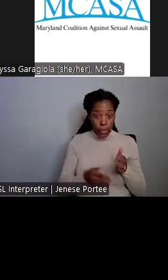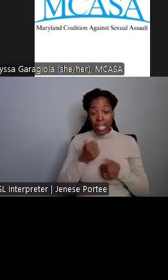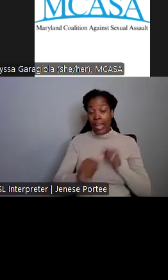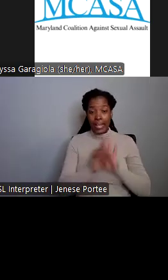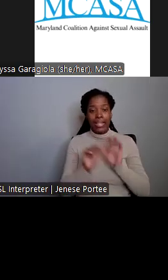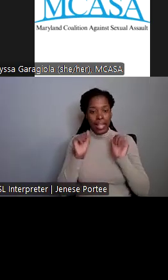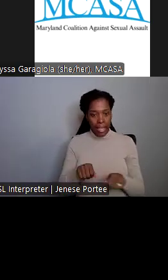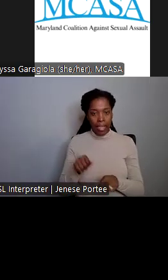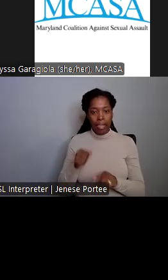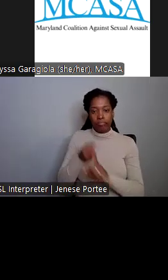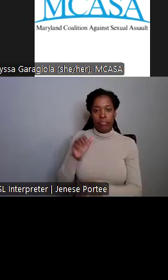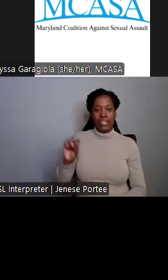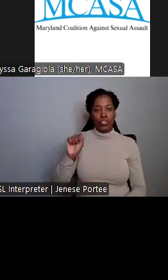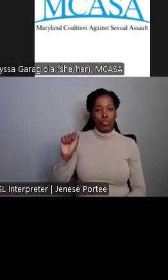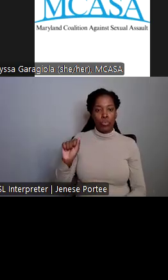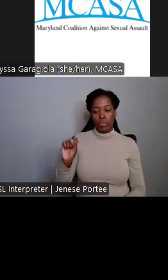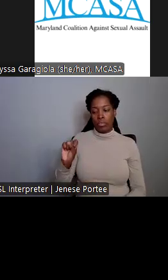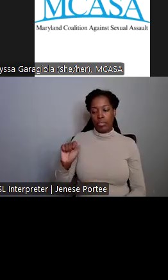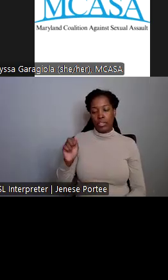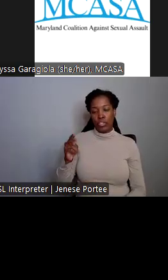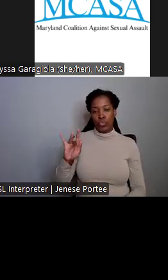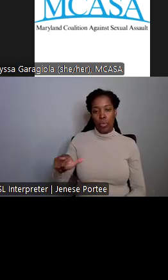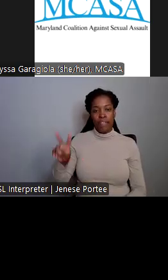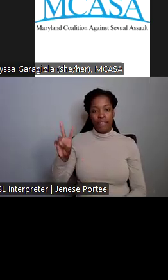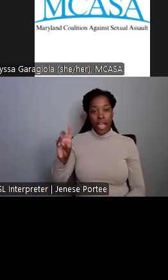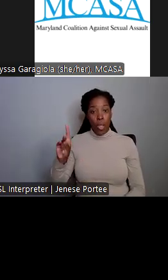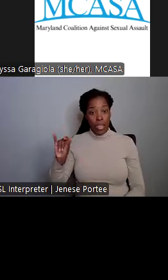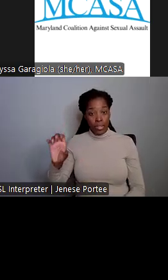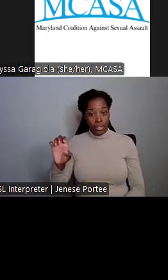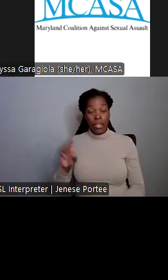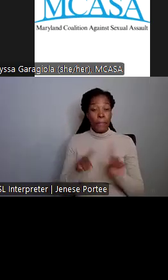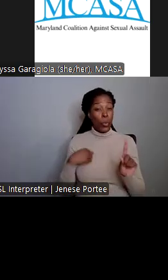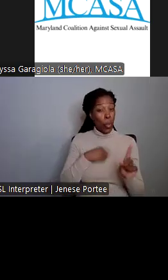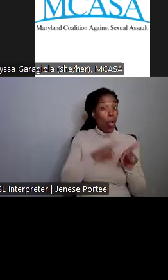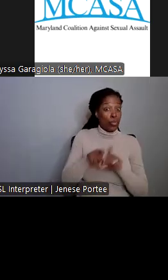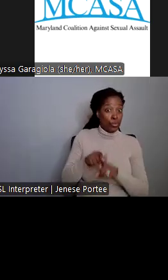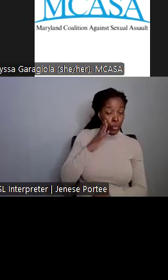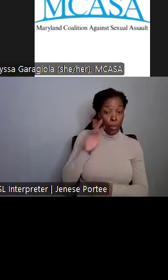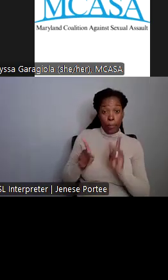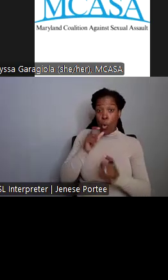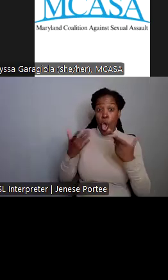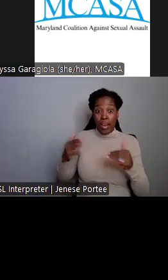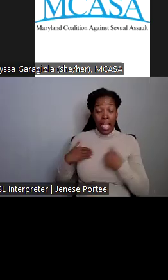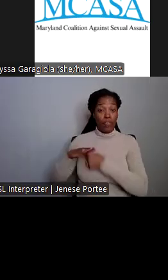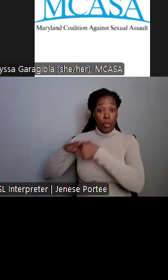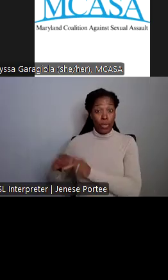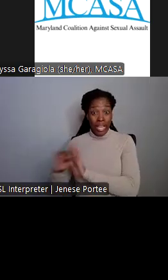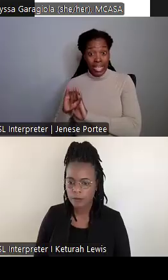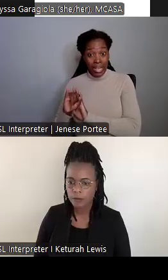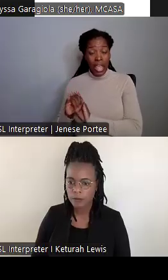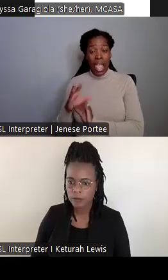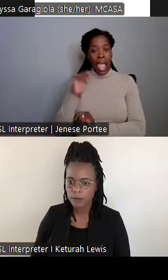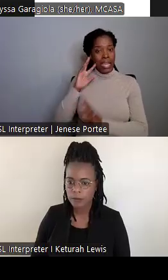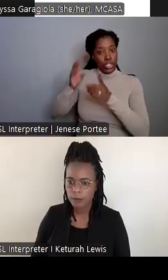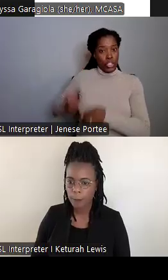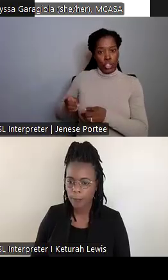we also know that folks who already hold an oppressed identity and are deemed powerless by a society